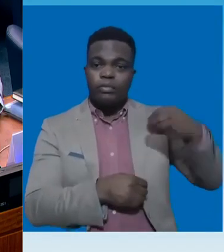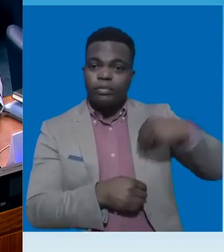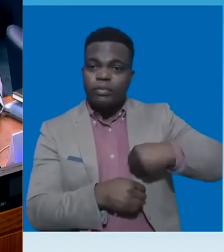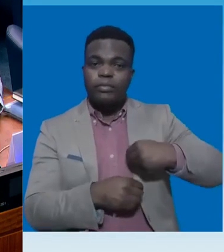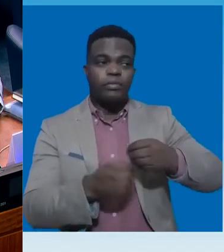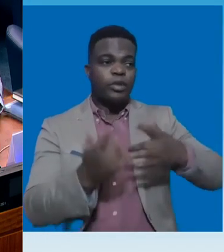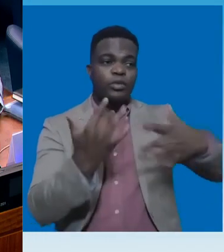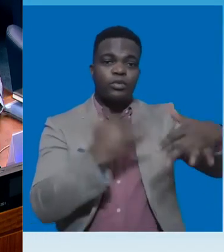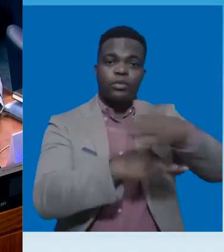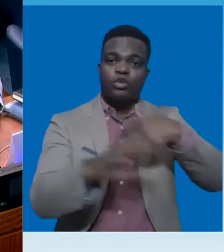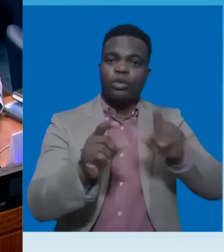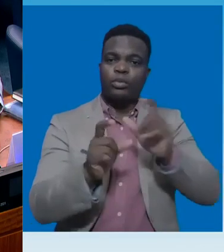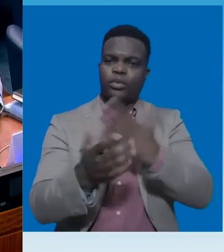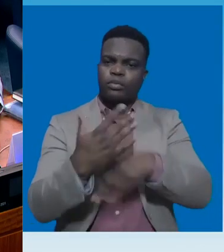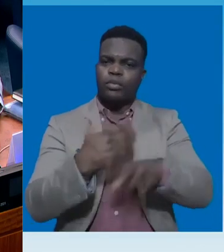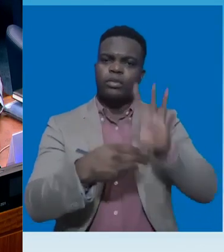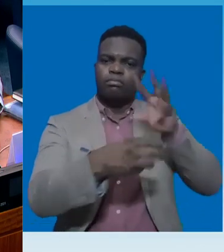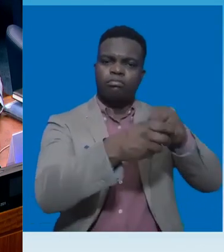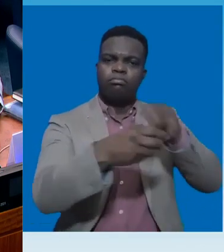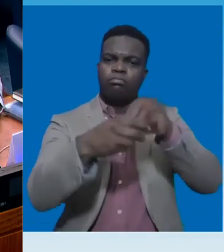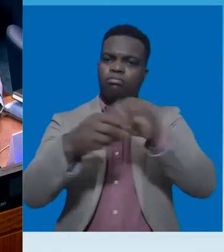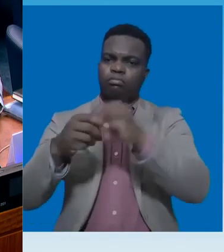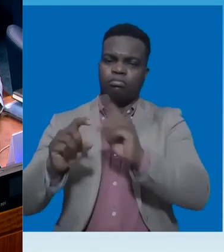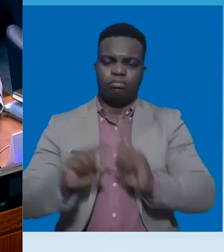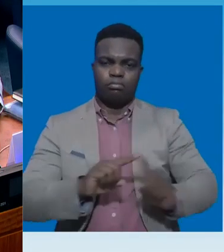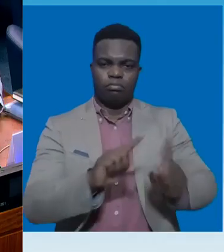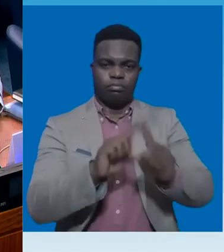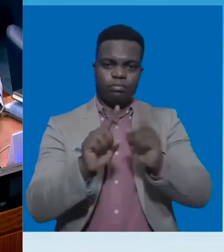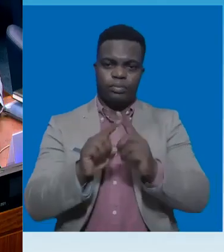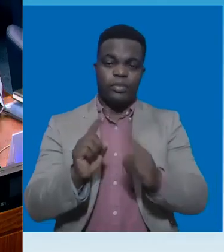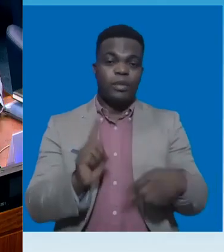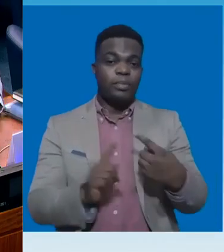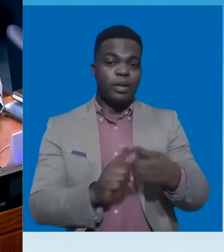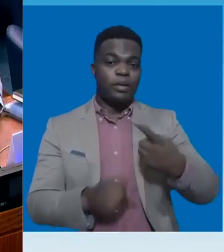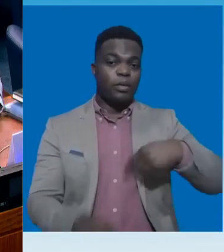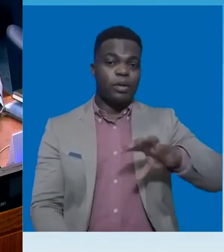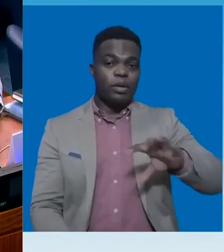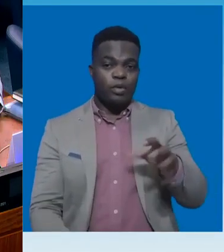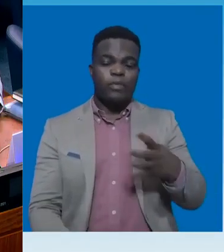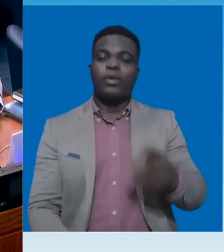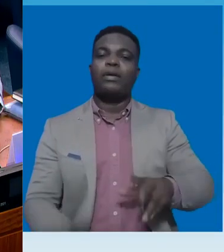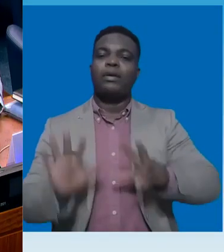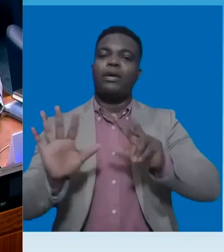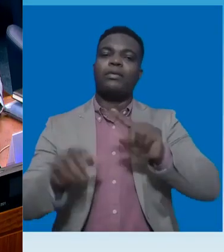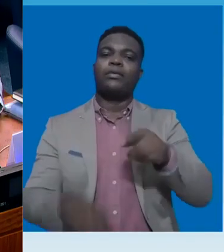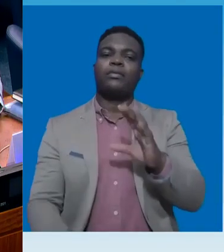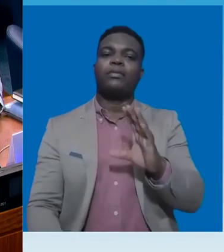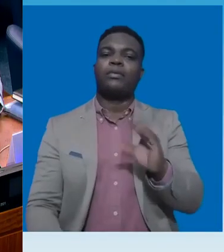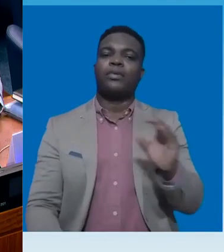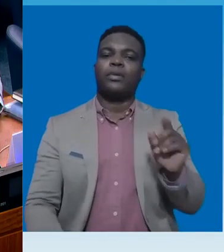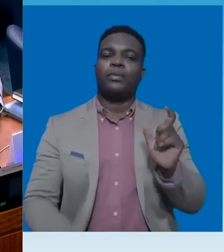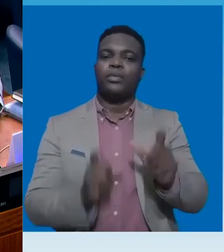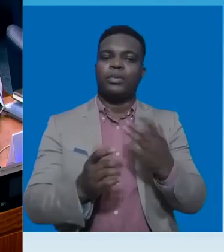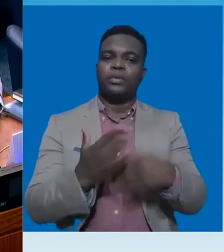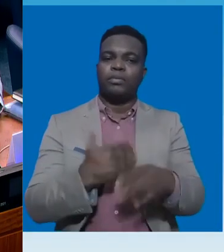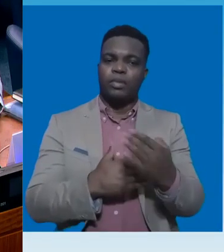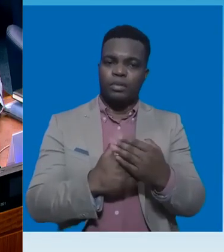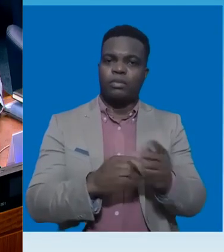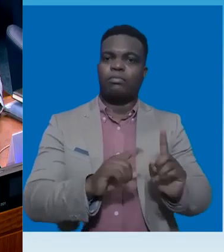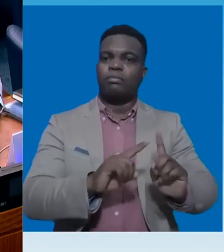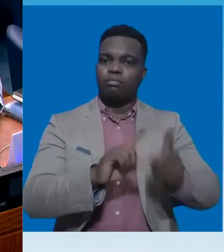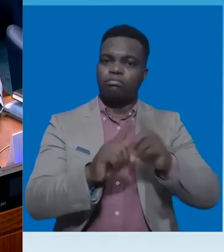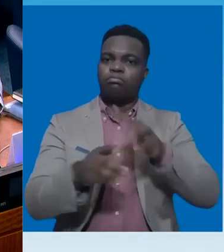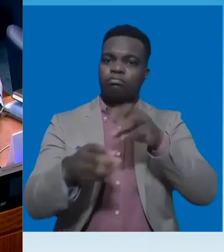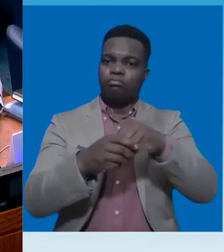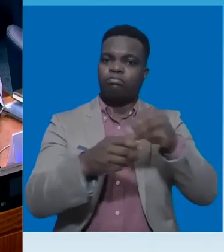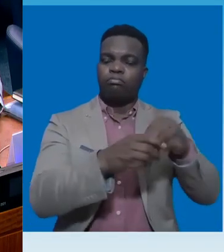persons with disabilities, their family members, and supporters serve as deputies to the Congress and members